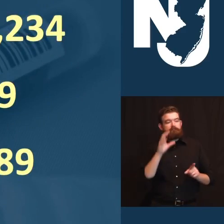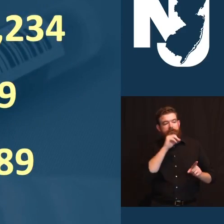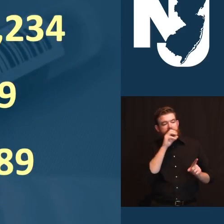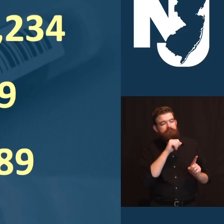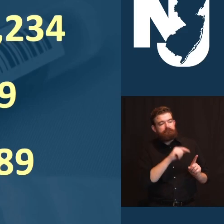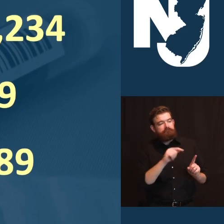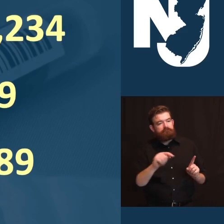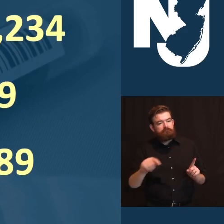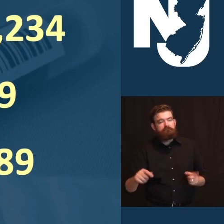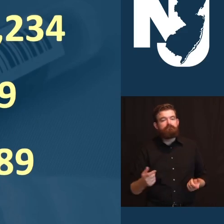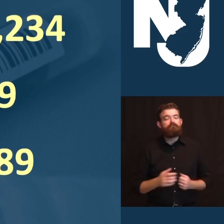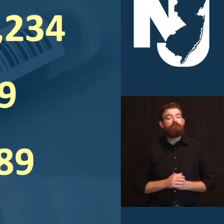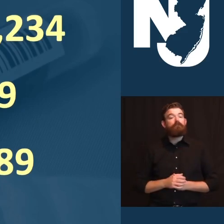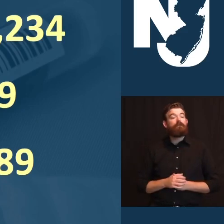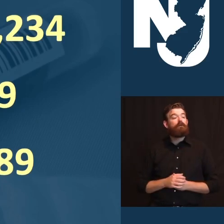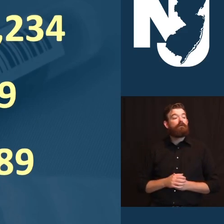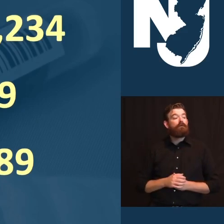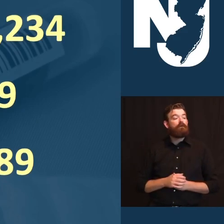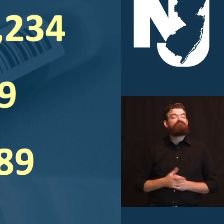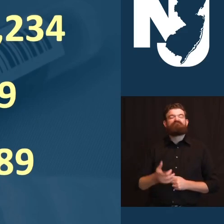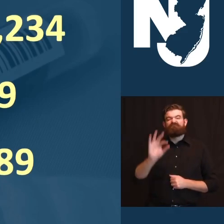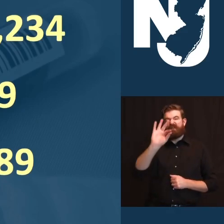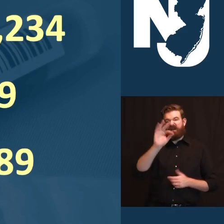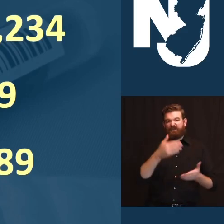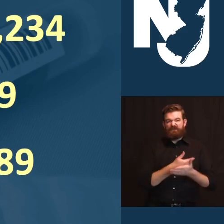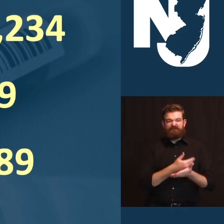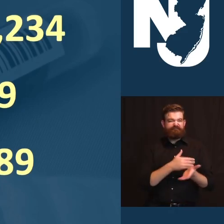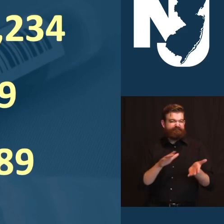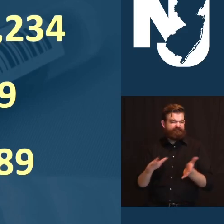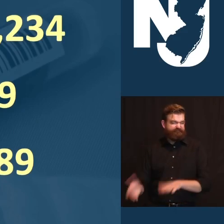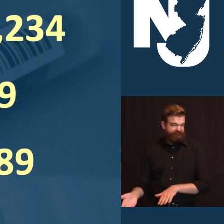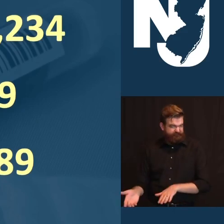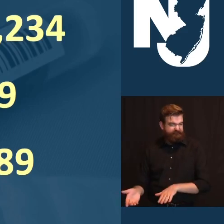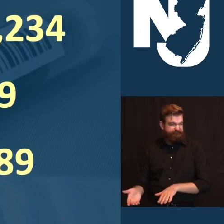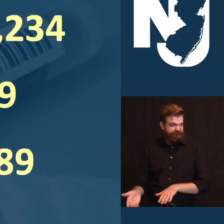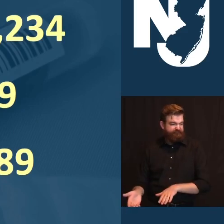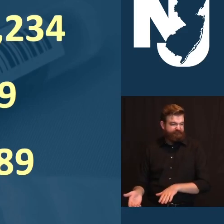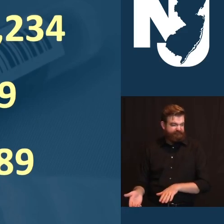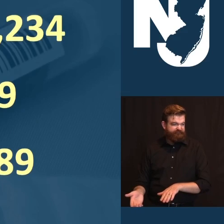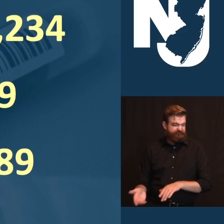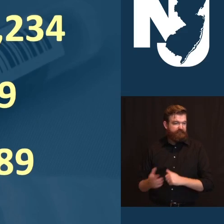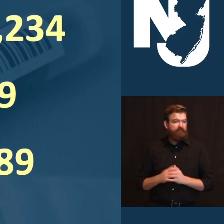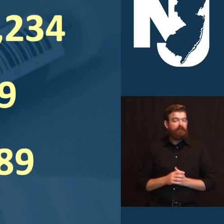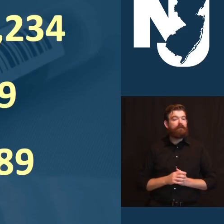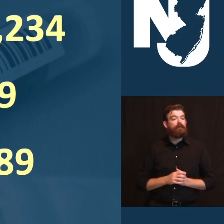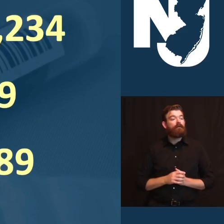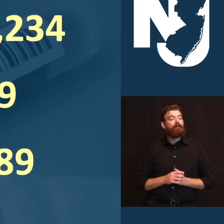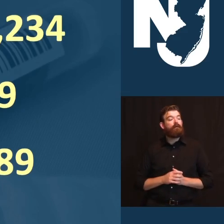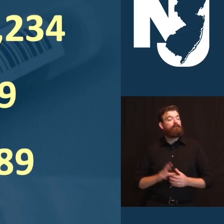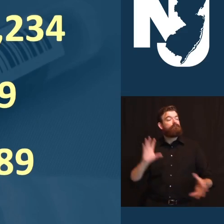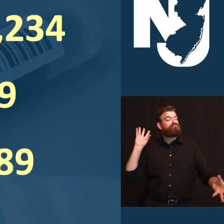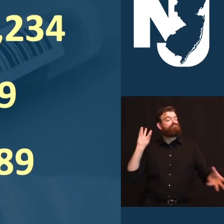have been confirmed and to be from COVID-19 related complications. That brings our statewide total to